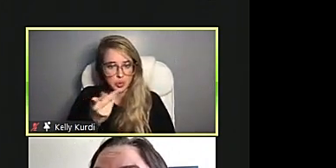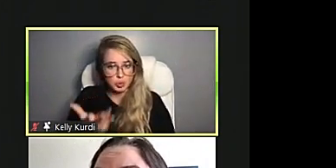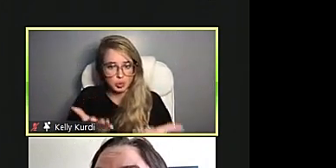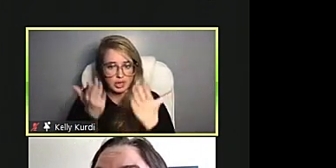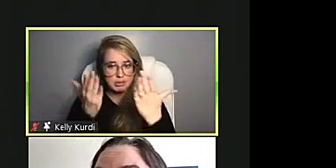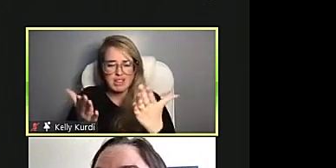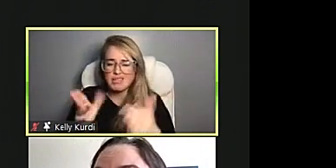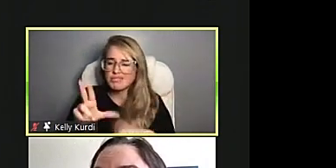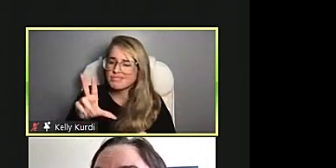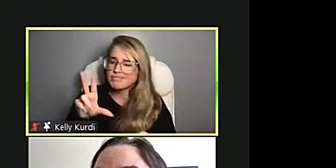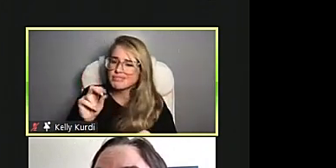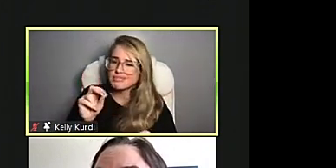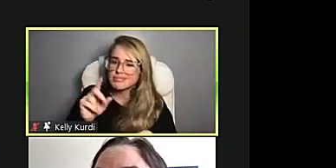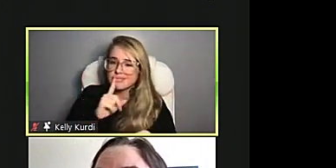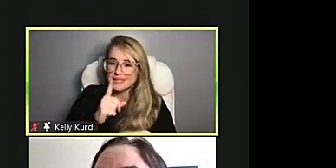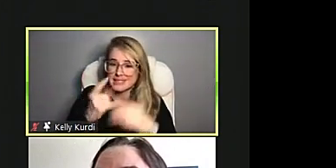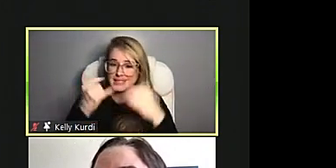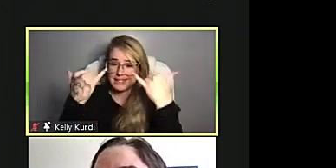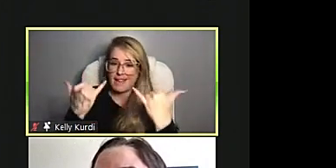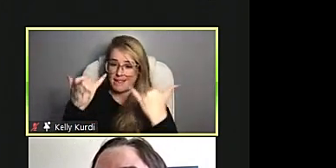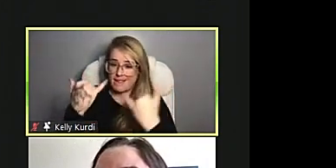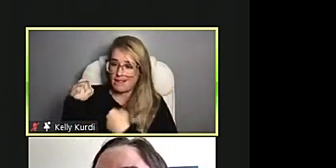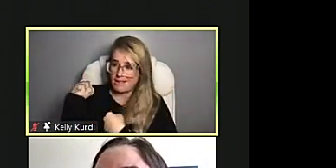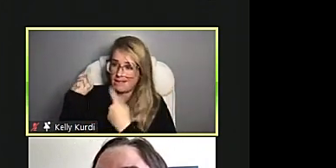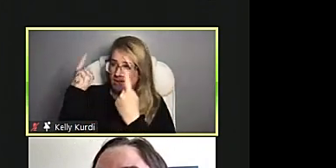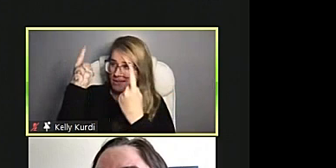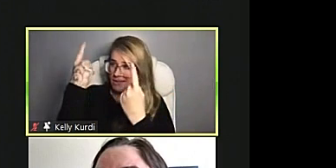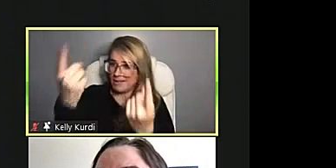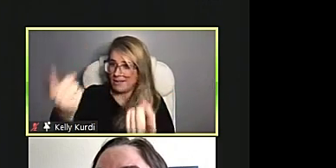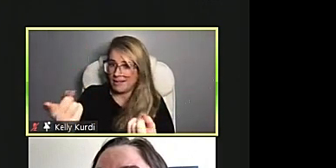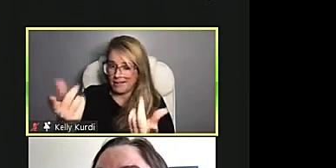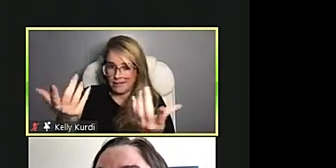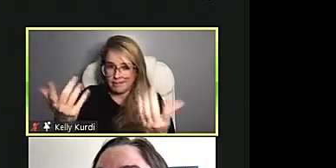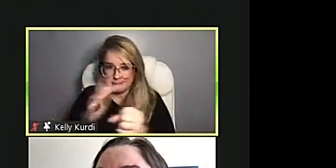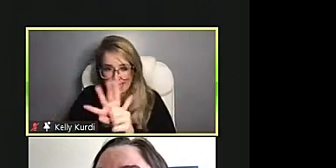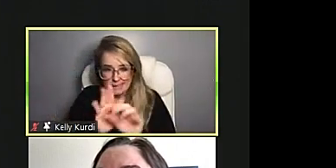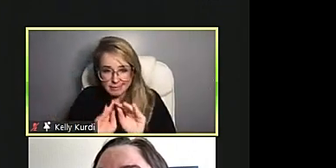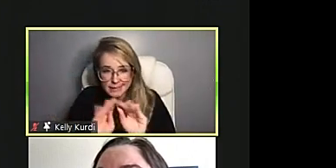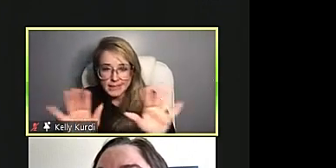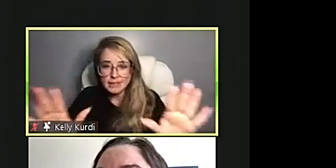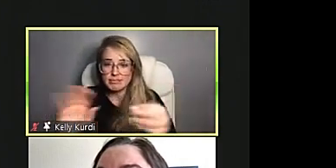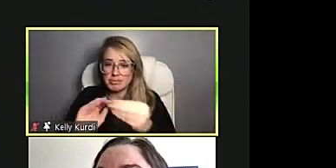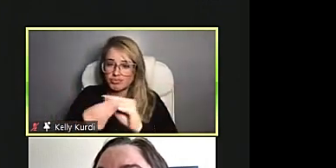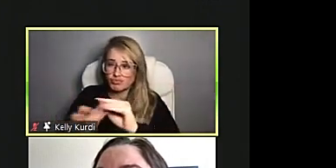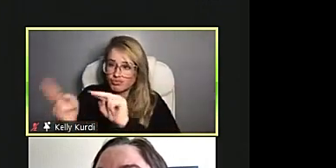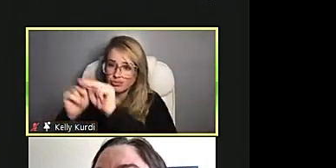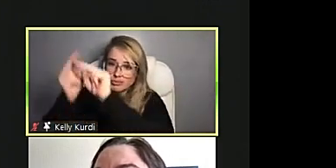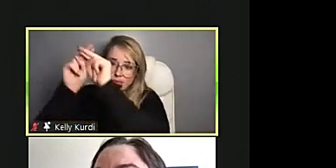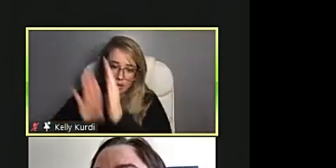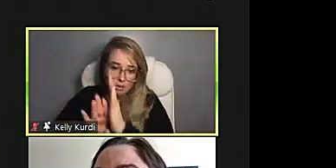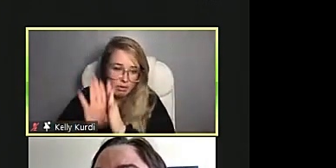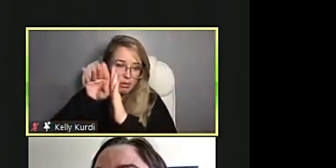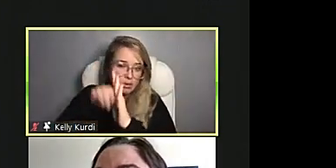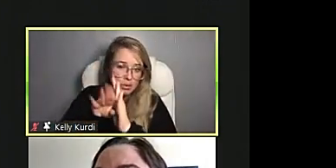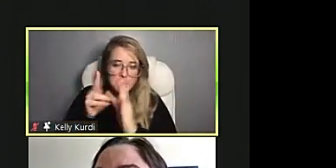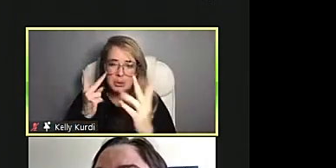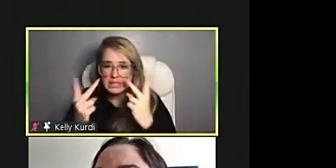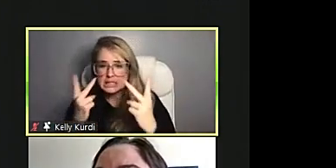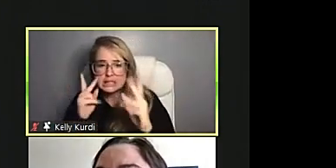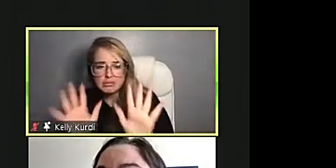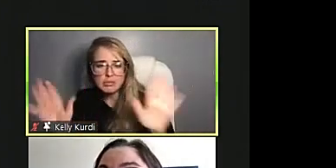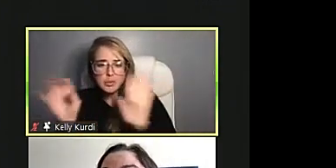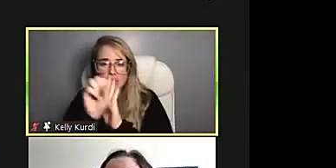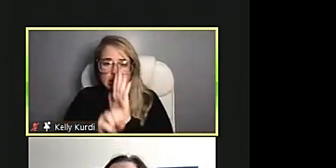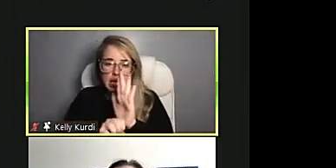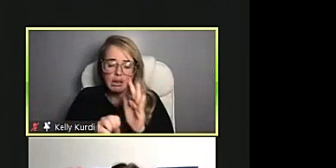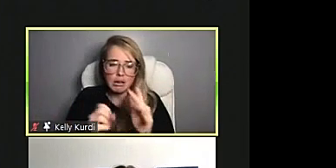At this point in the pandemic, even though we're seeing increasing cases across all of, across the state,